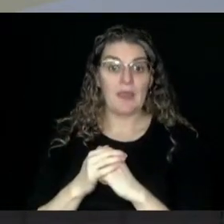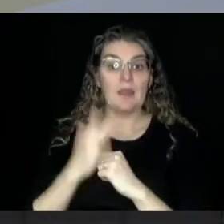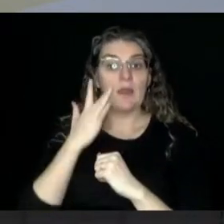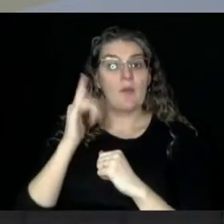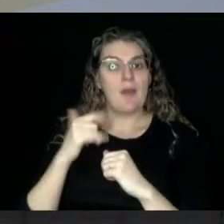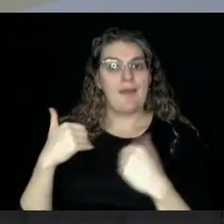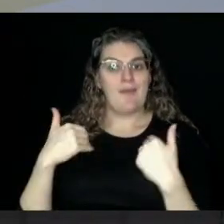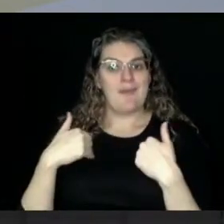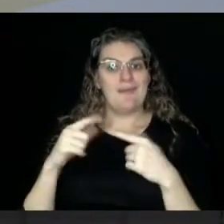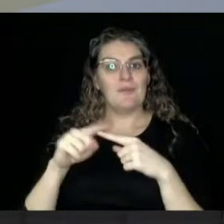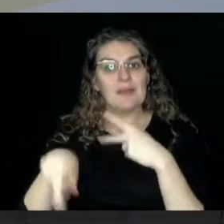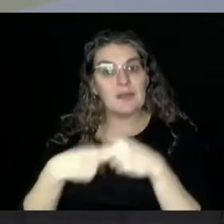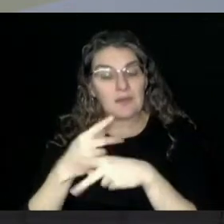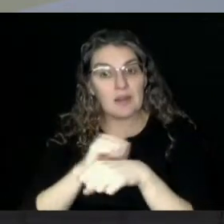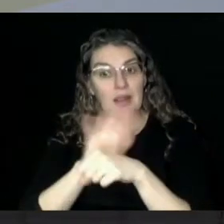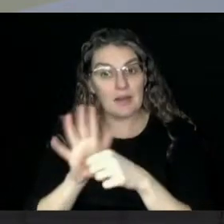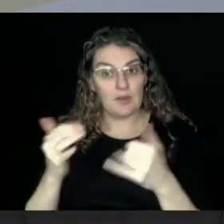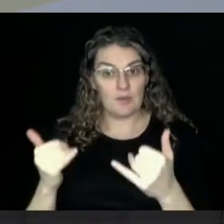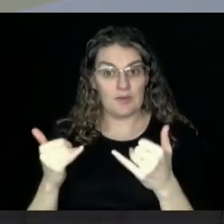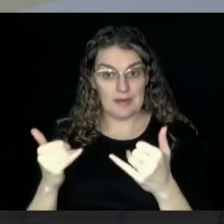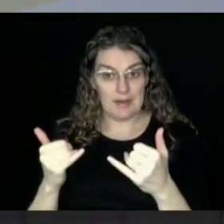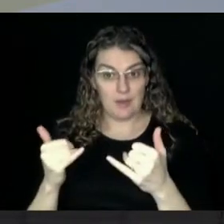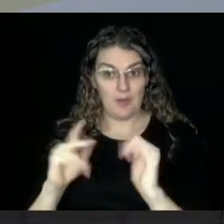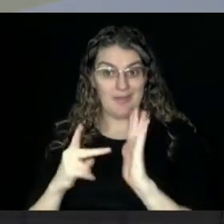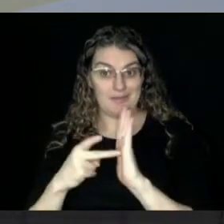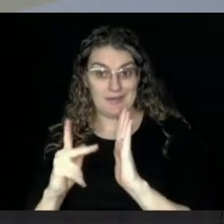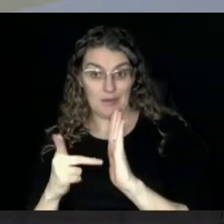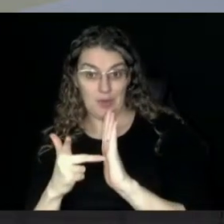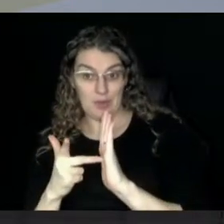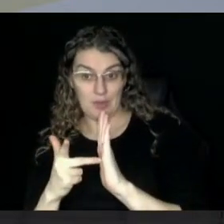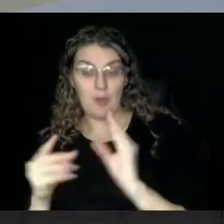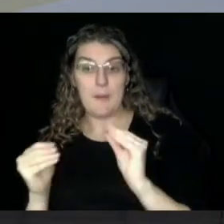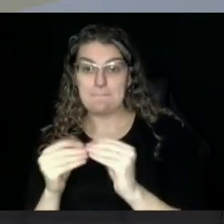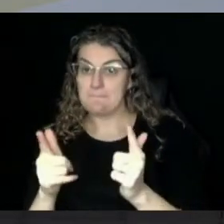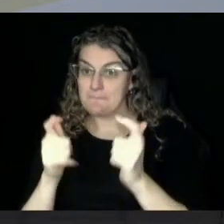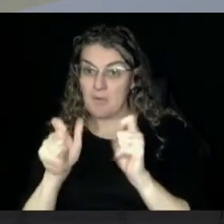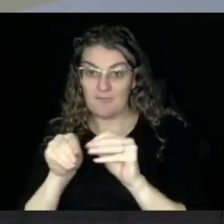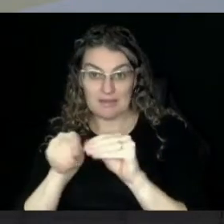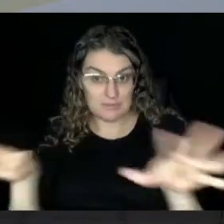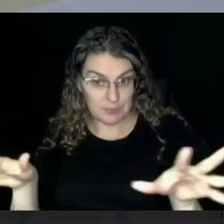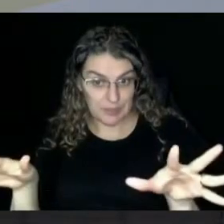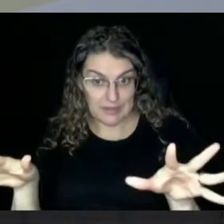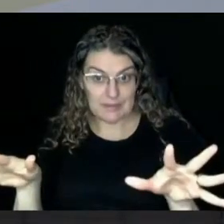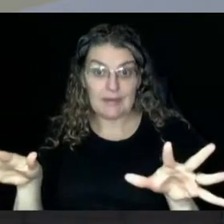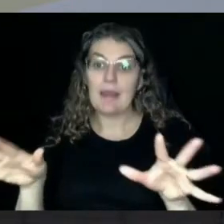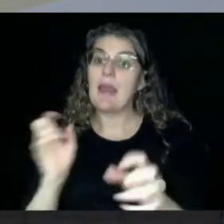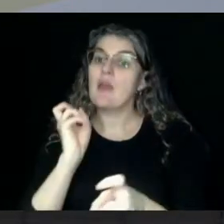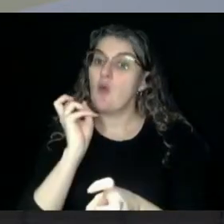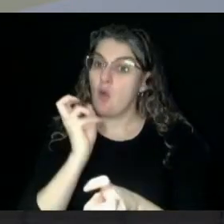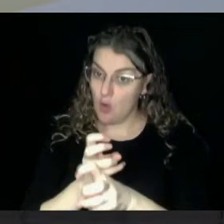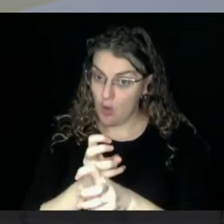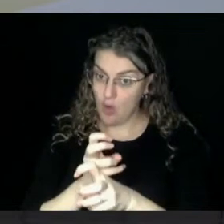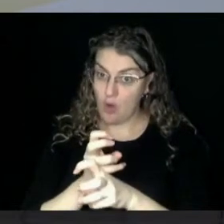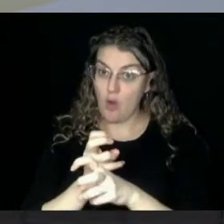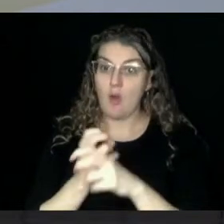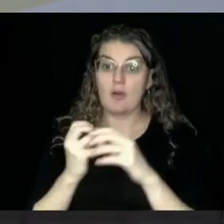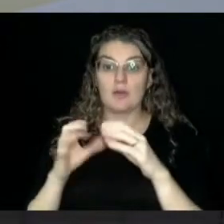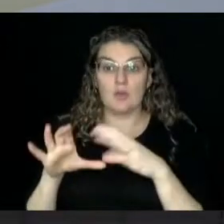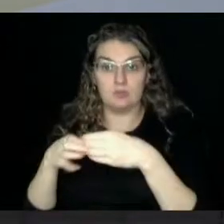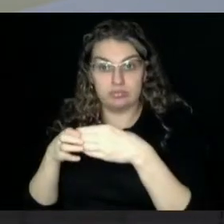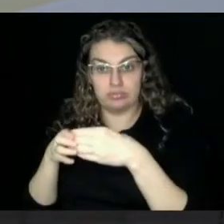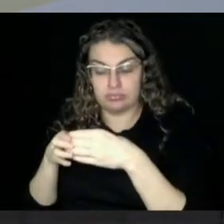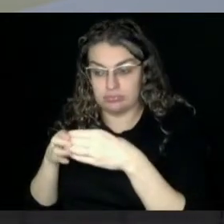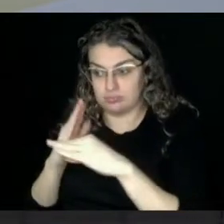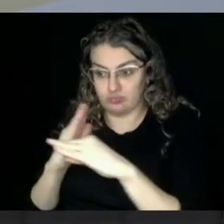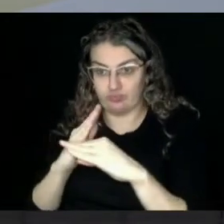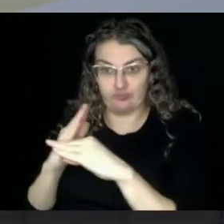concern are an issue because they spread more easily and quickly and are difficult to contain. We